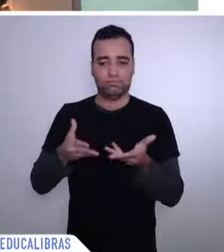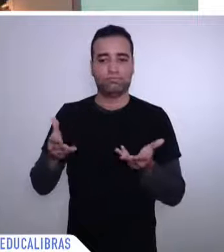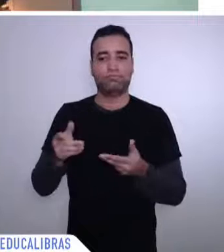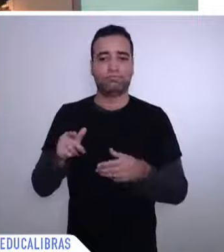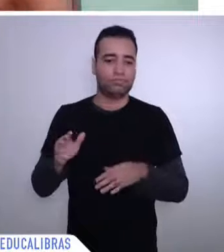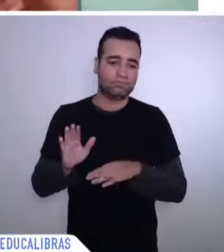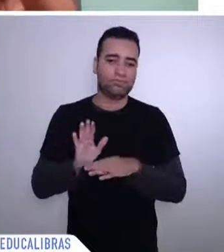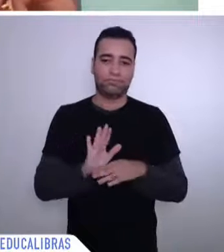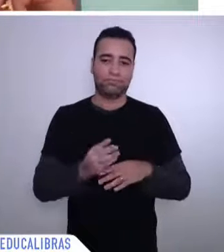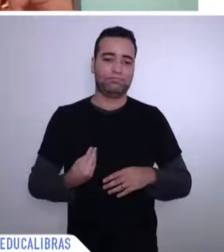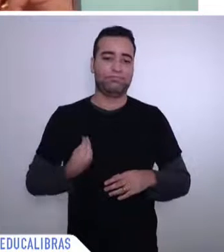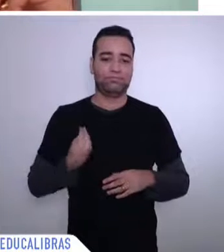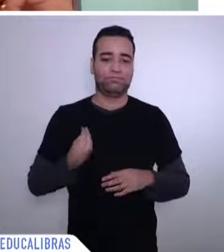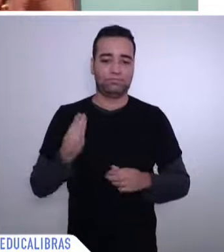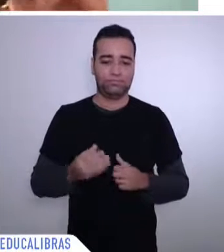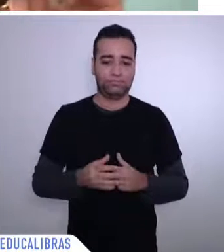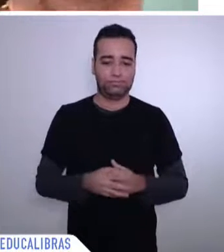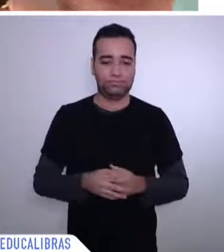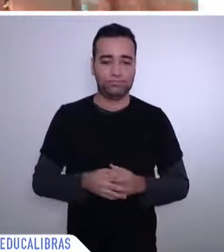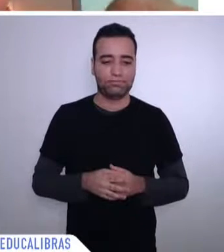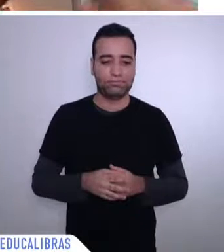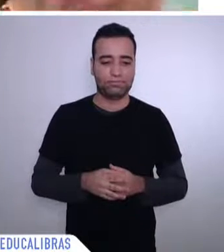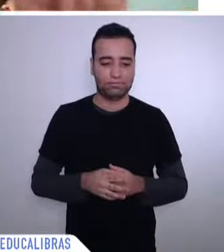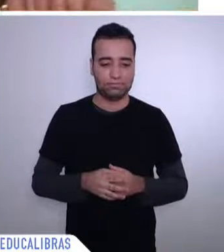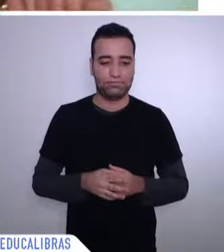are mobilized by them.